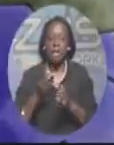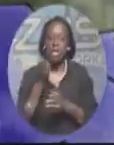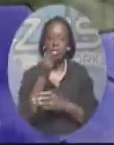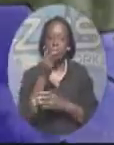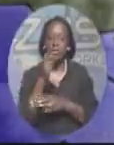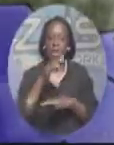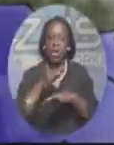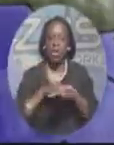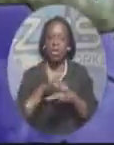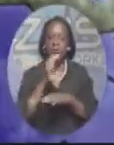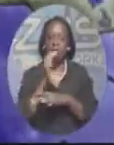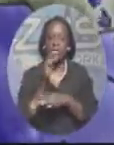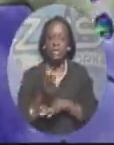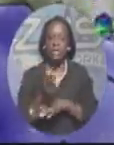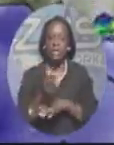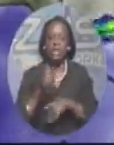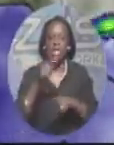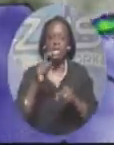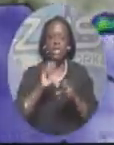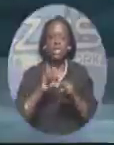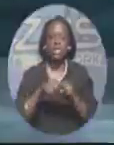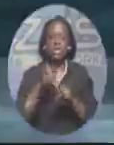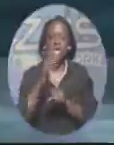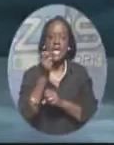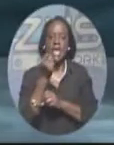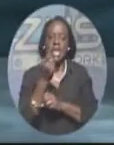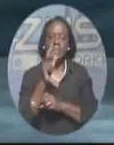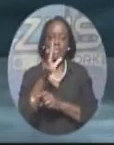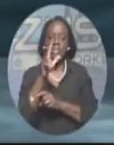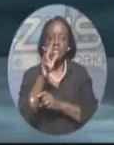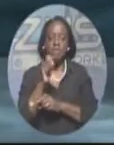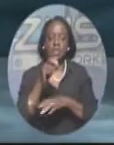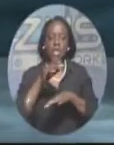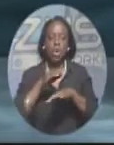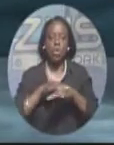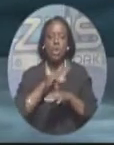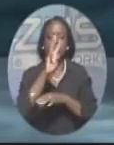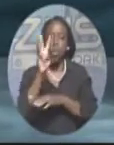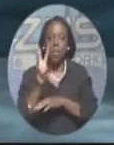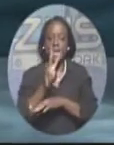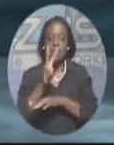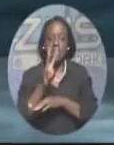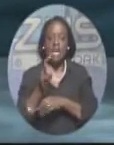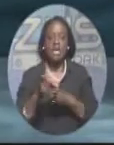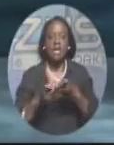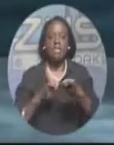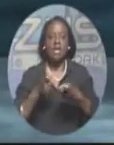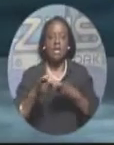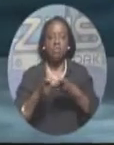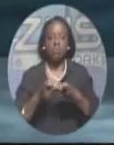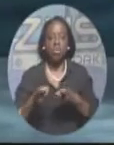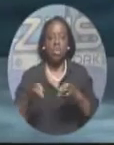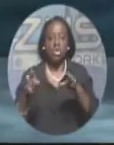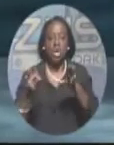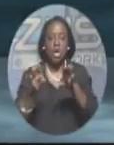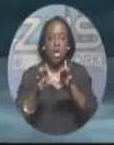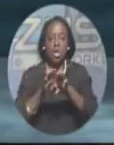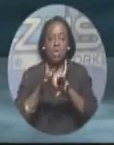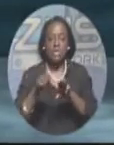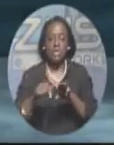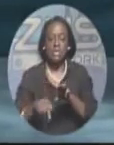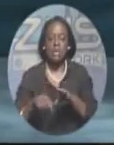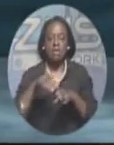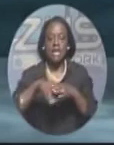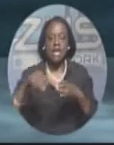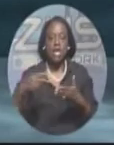at 11:30 p.m. on Wednesday, we now expect that we will have that control shutdown of those areas in New Providence where there